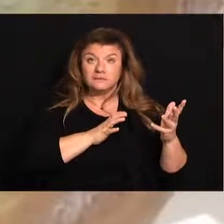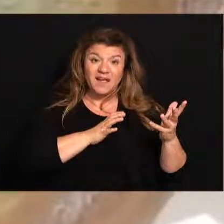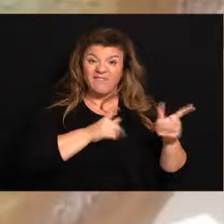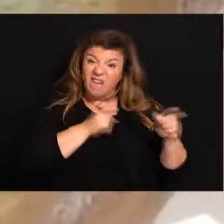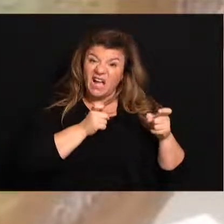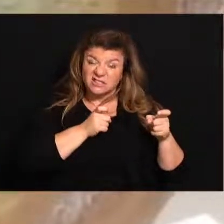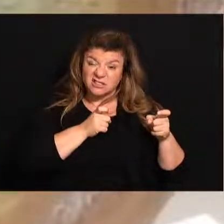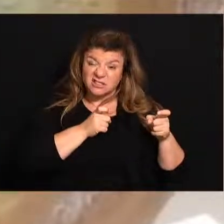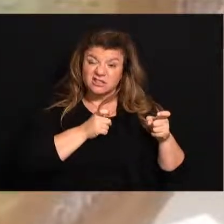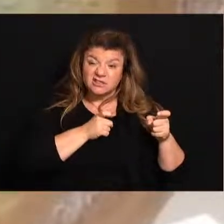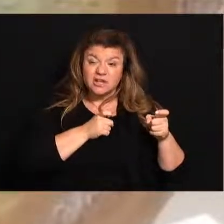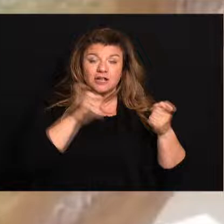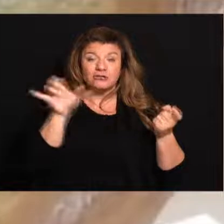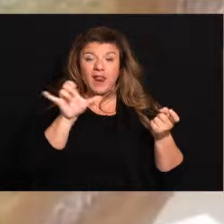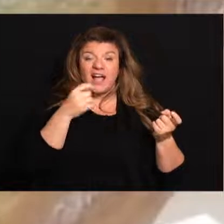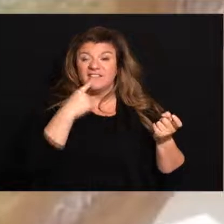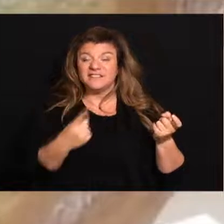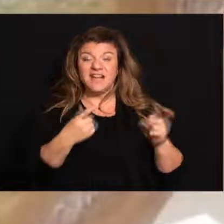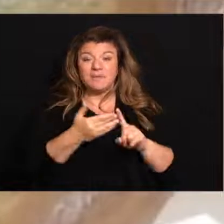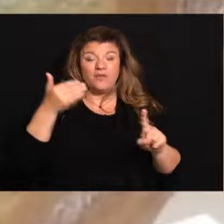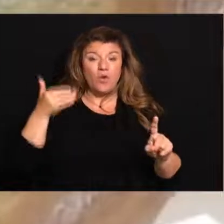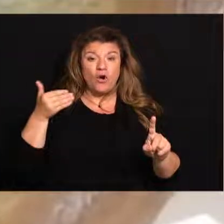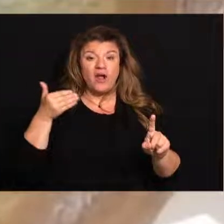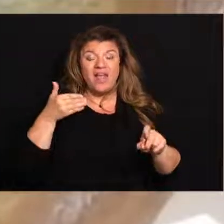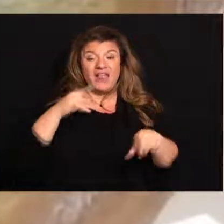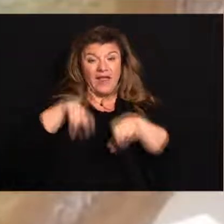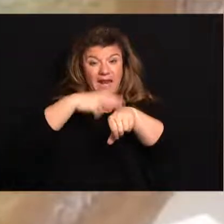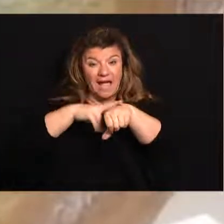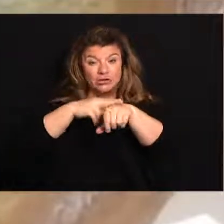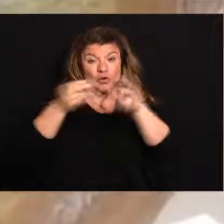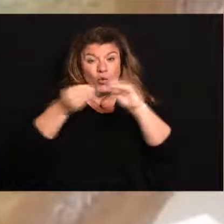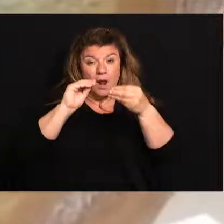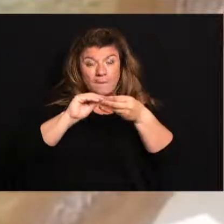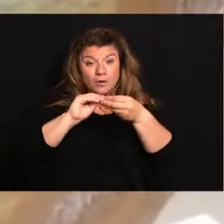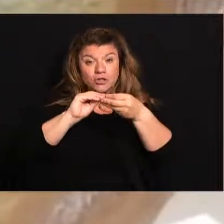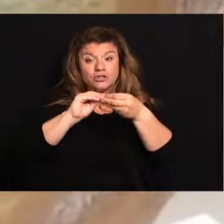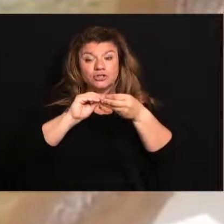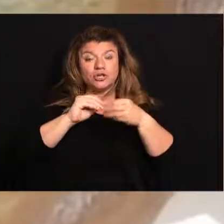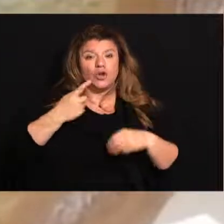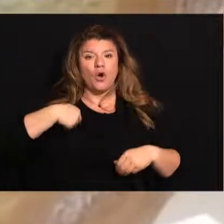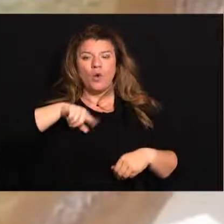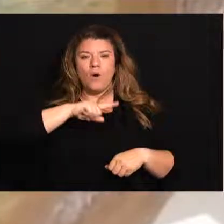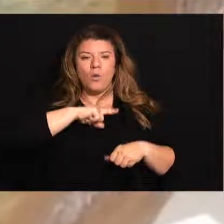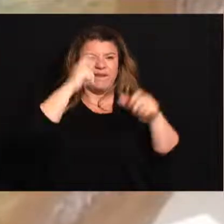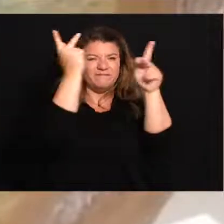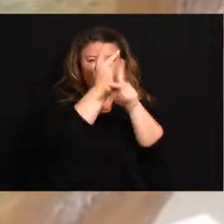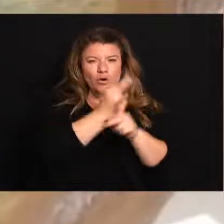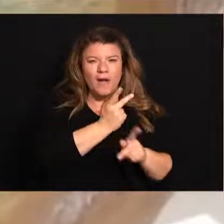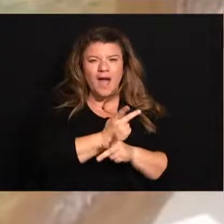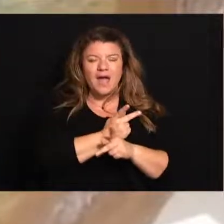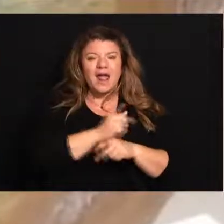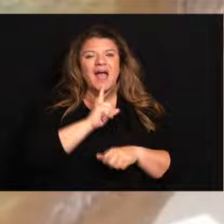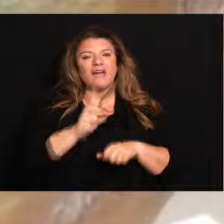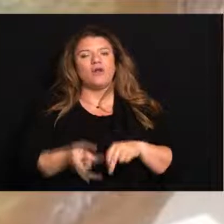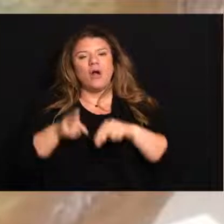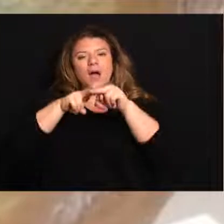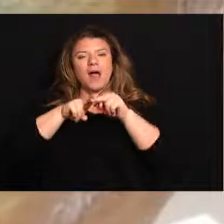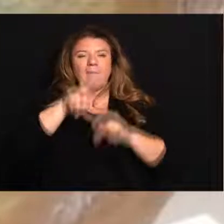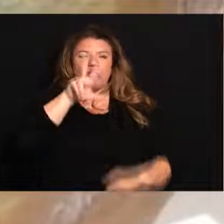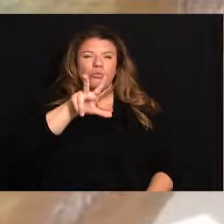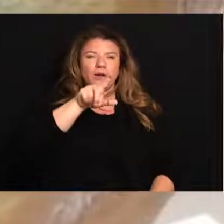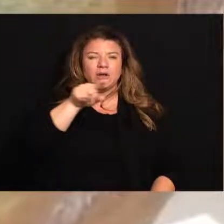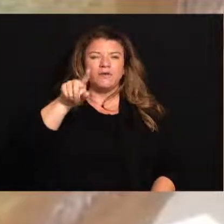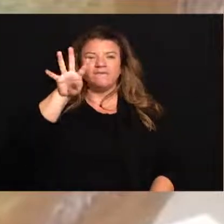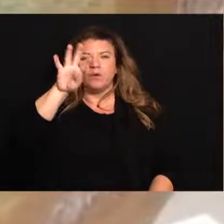quickly. And as I said earlier, the national numbers for what we're capturing have gone up about 3 to 4-fold over